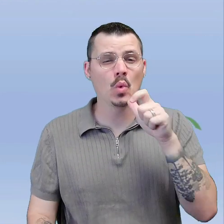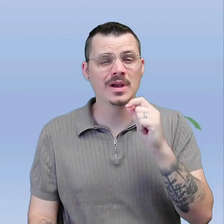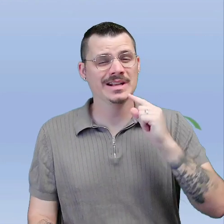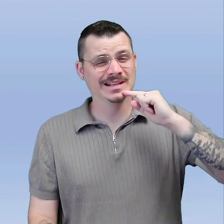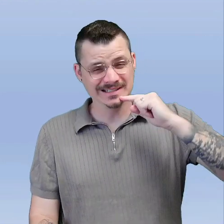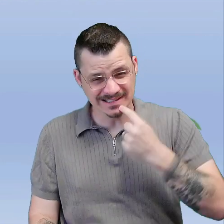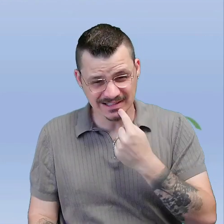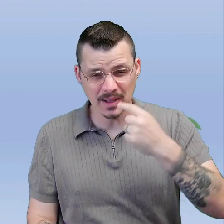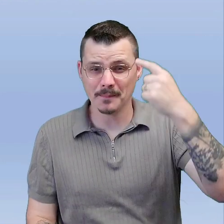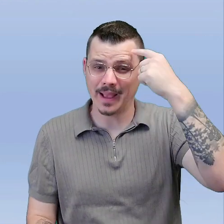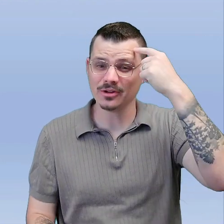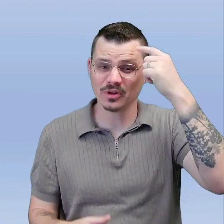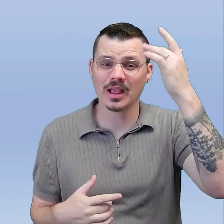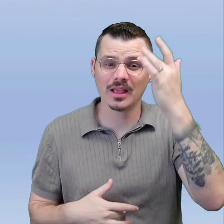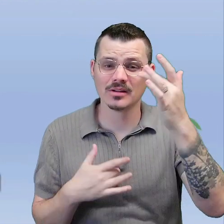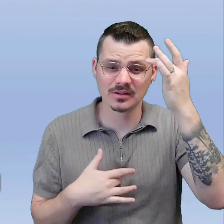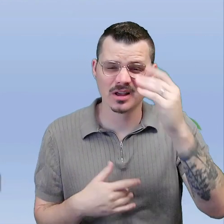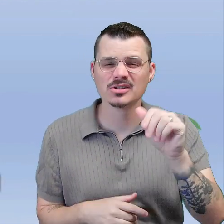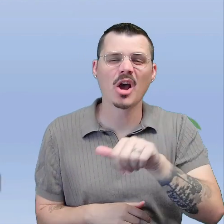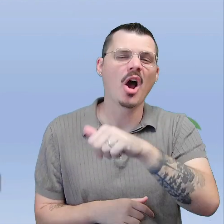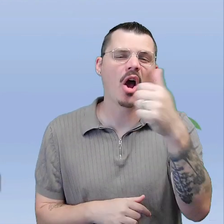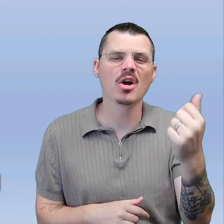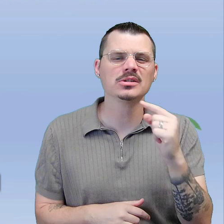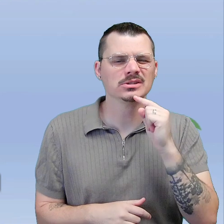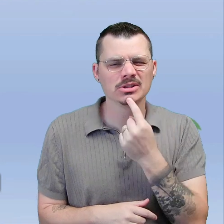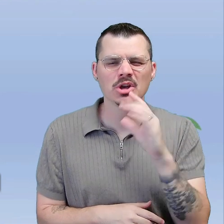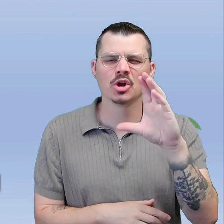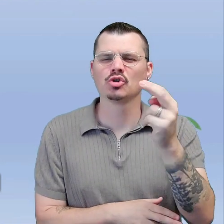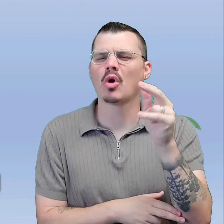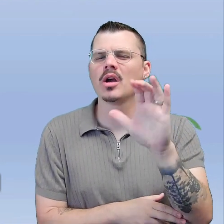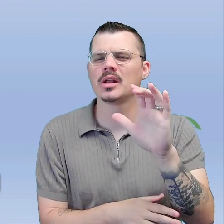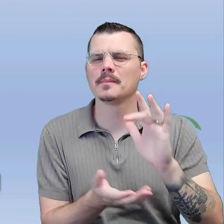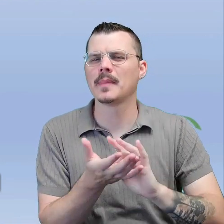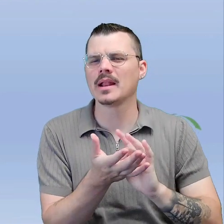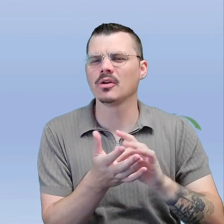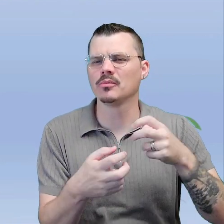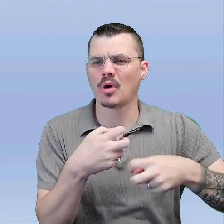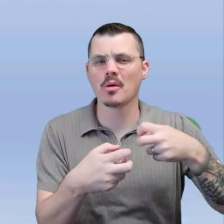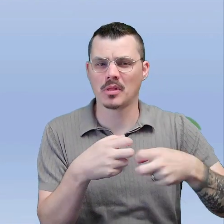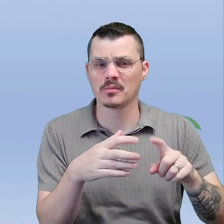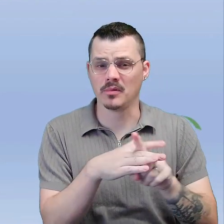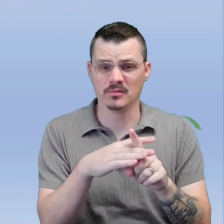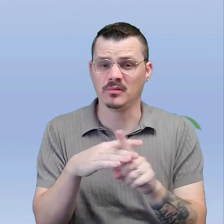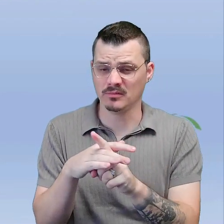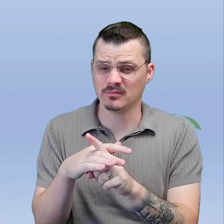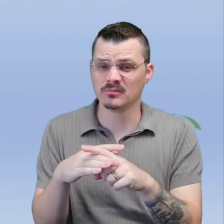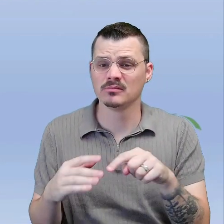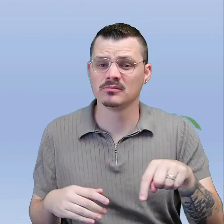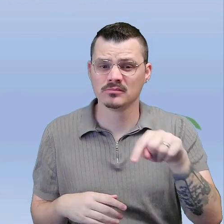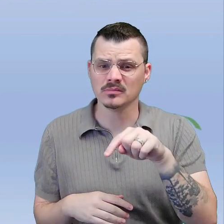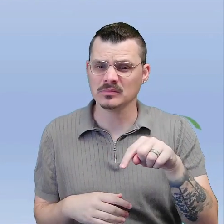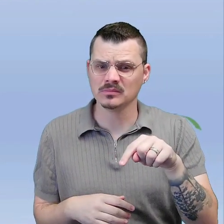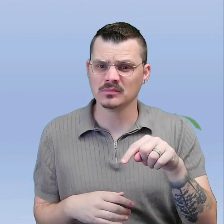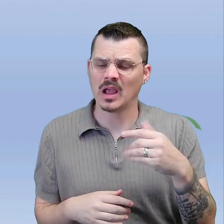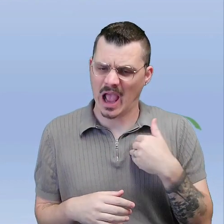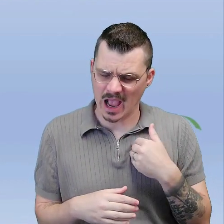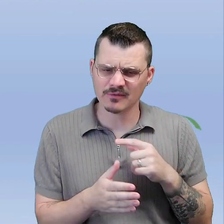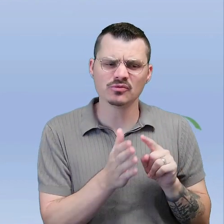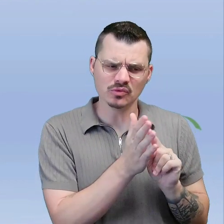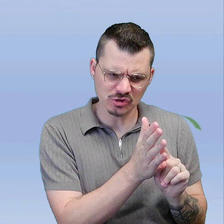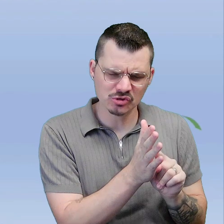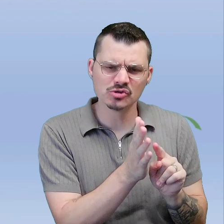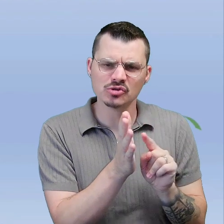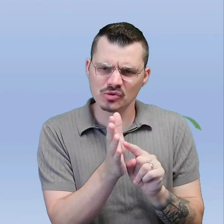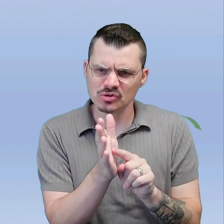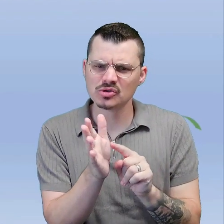with serious mental illness and many other serious chronic medical problems have been